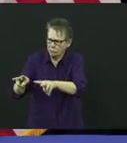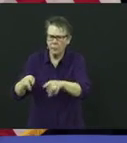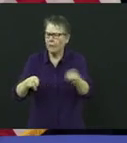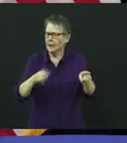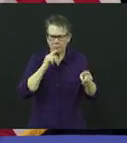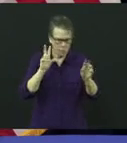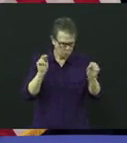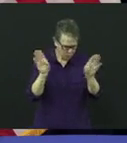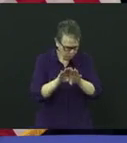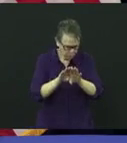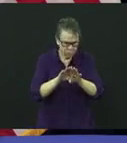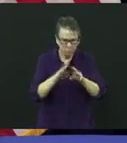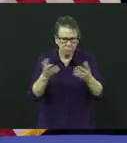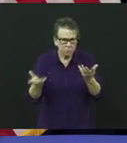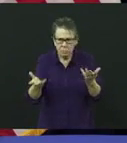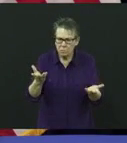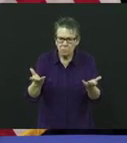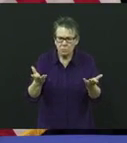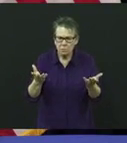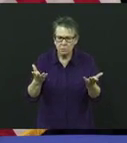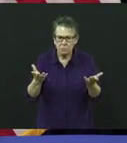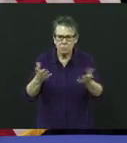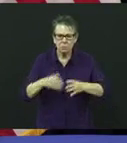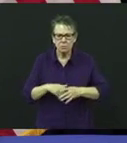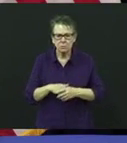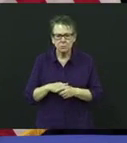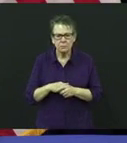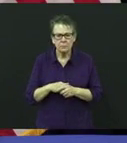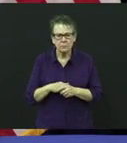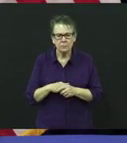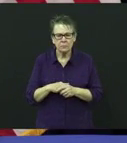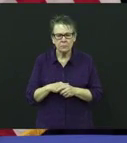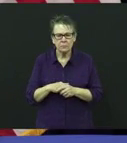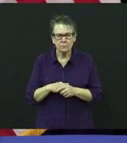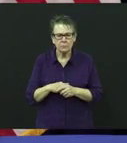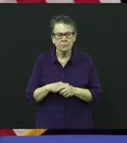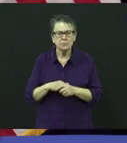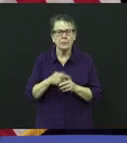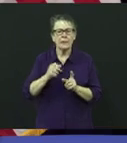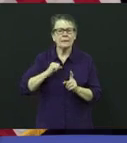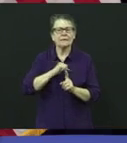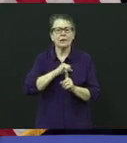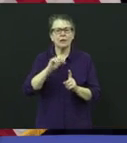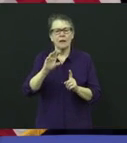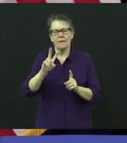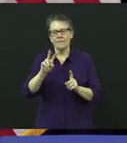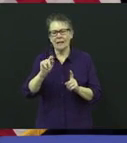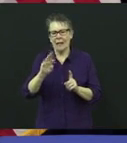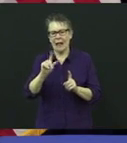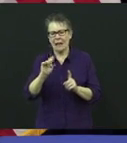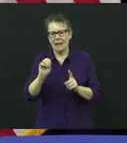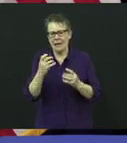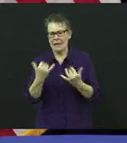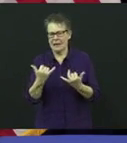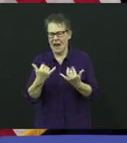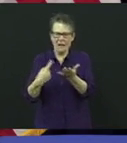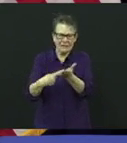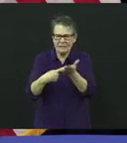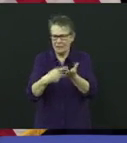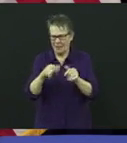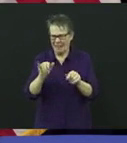He and his team have been working with our team. I've been asked this question a number of times. When you put